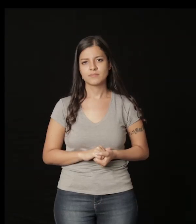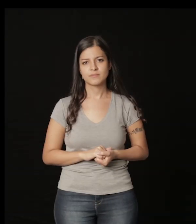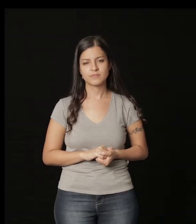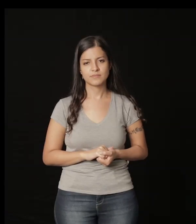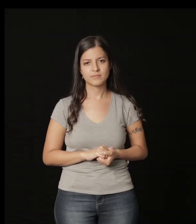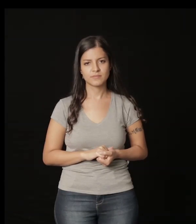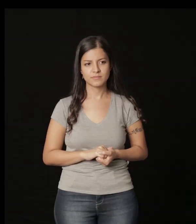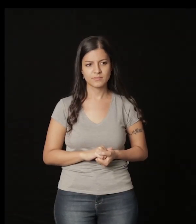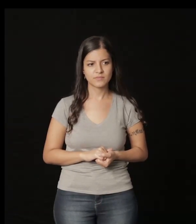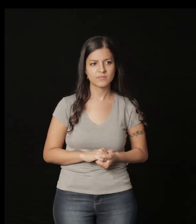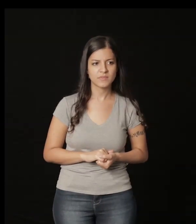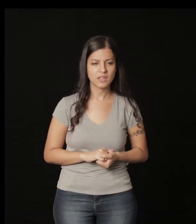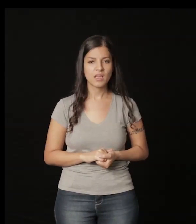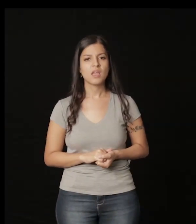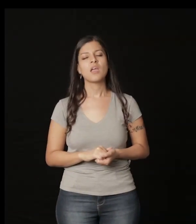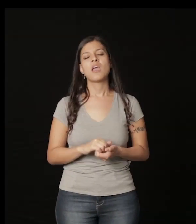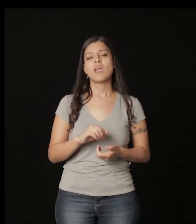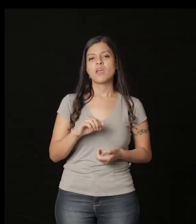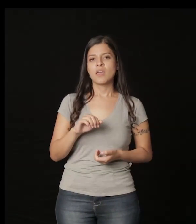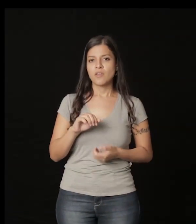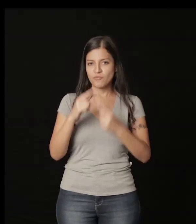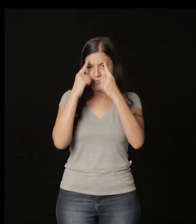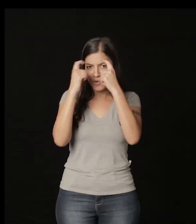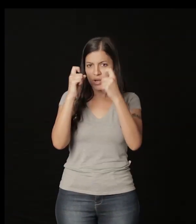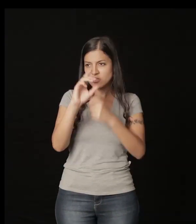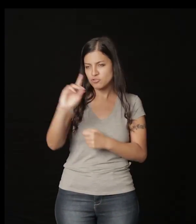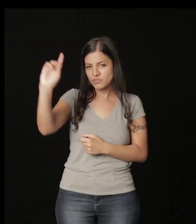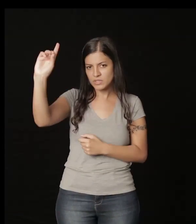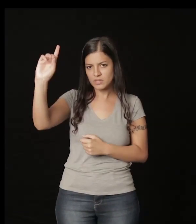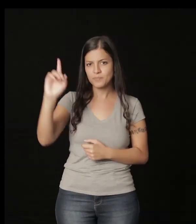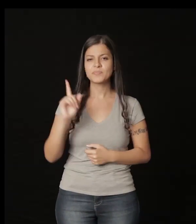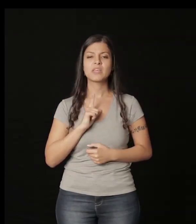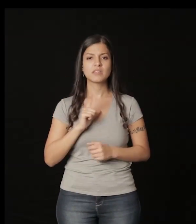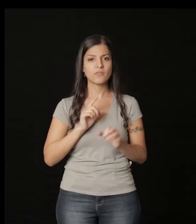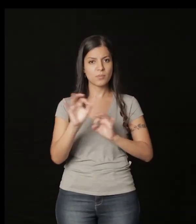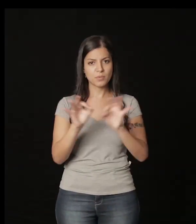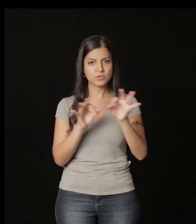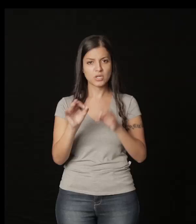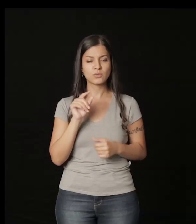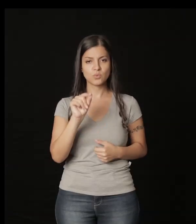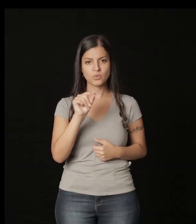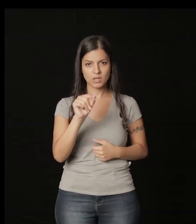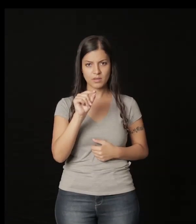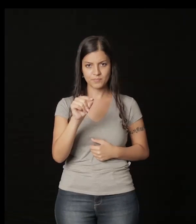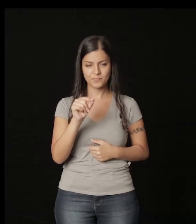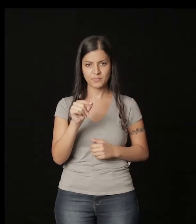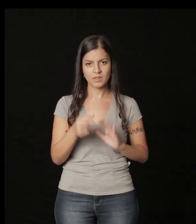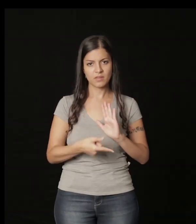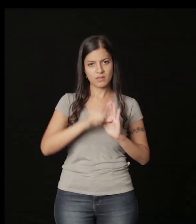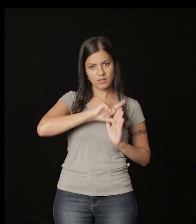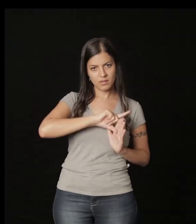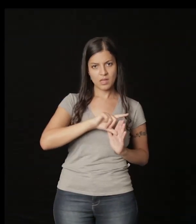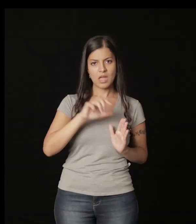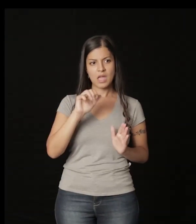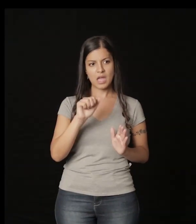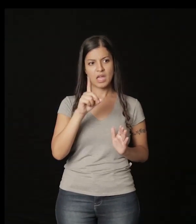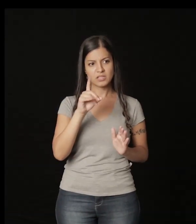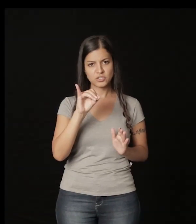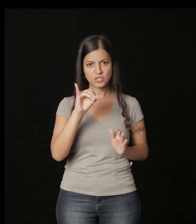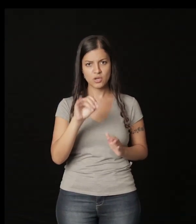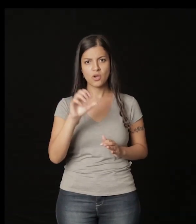Bom, Divine Violence foi feito em 2015. Esse projeto teve como ponto de partida a premissa